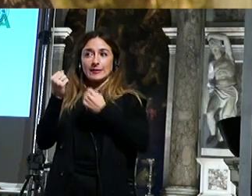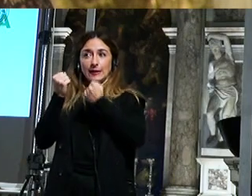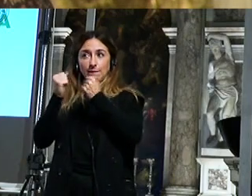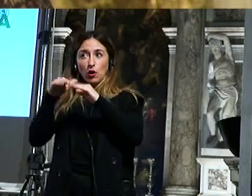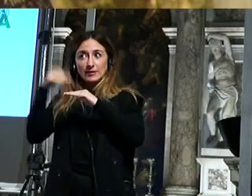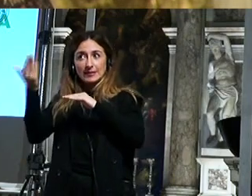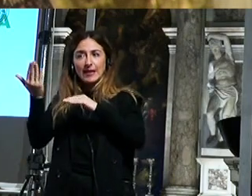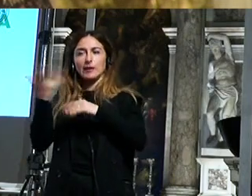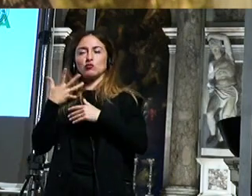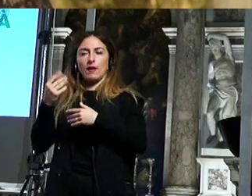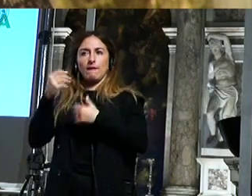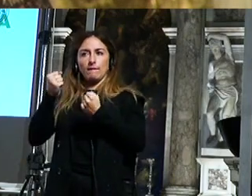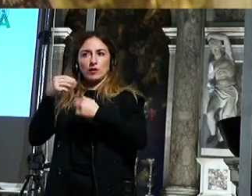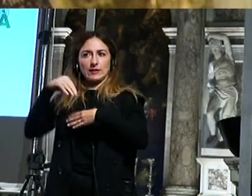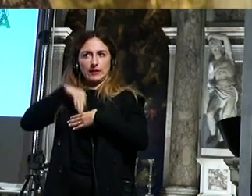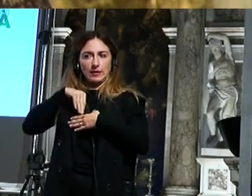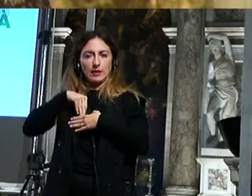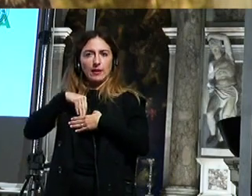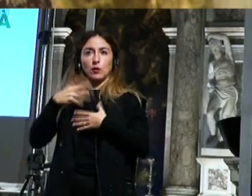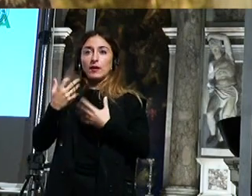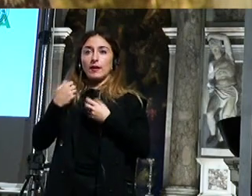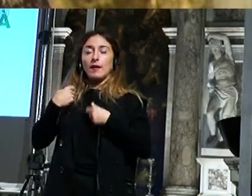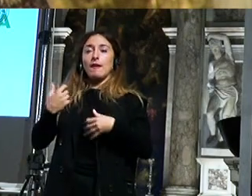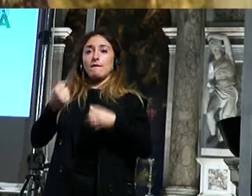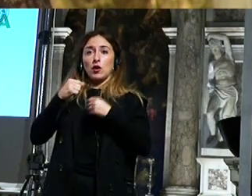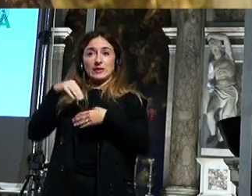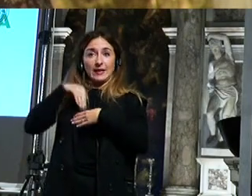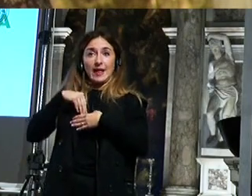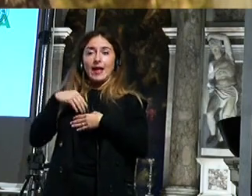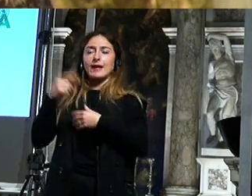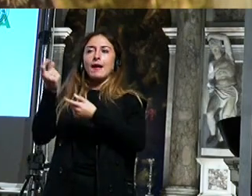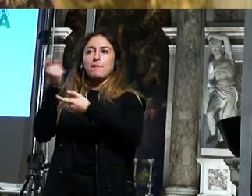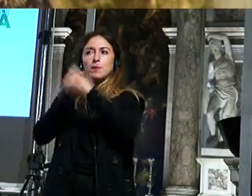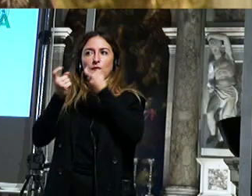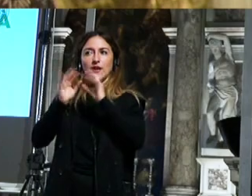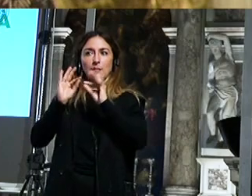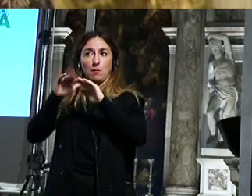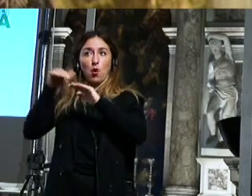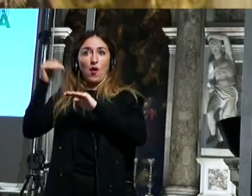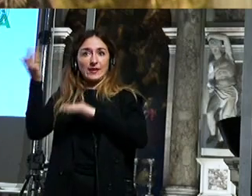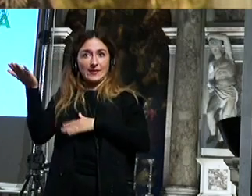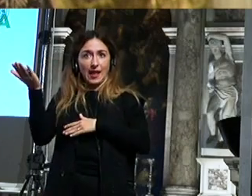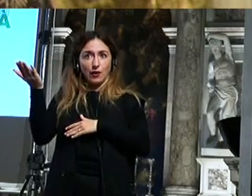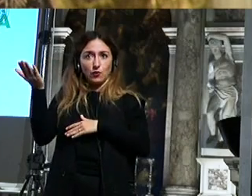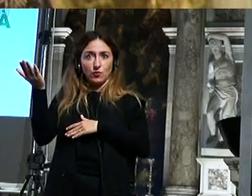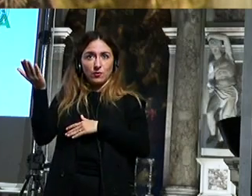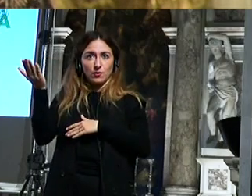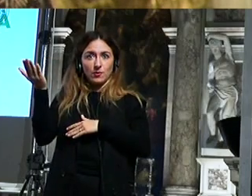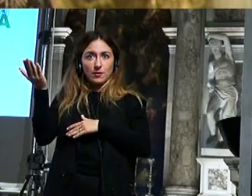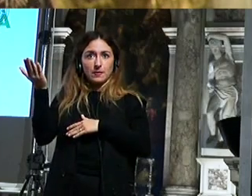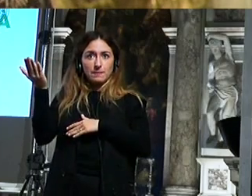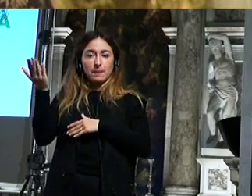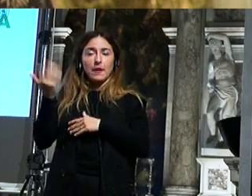outside, and only when they're older do they understand, no, it's something they drag up from within themselves. And this is the moment